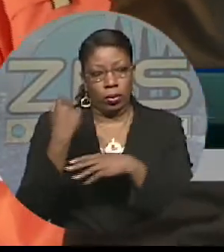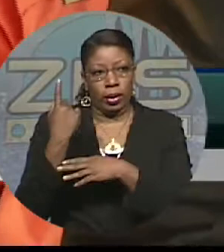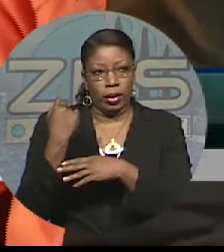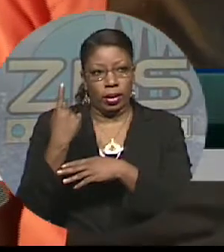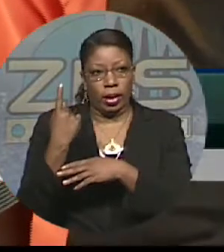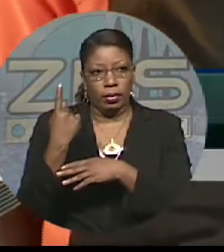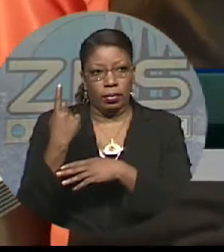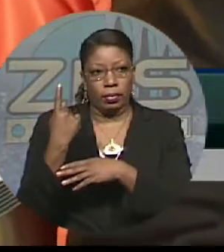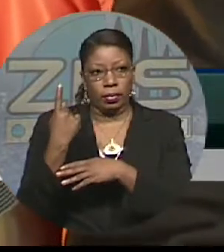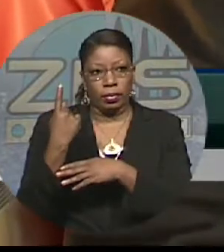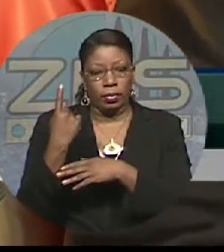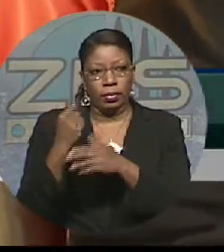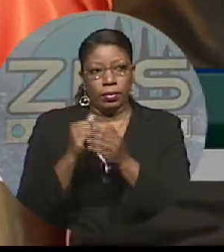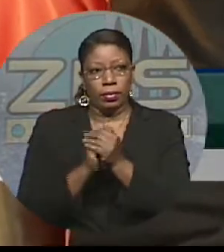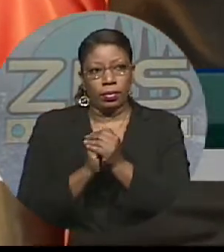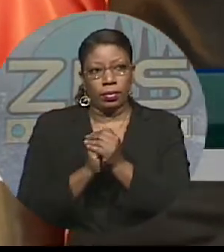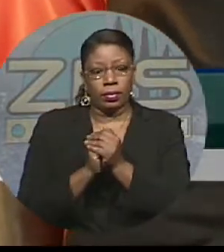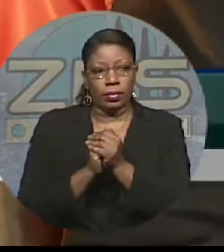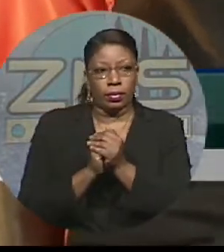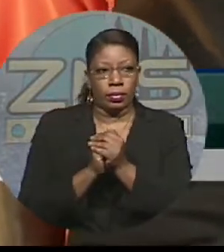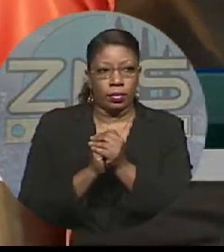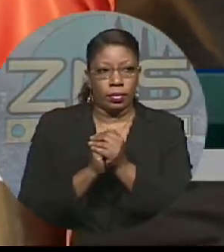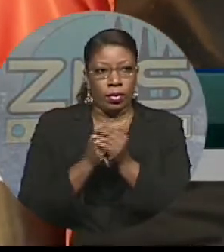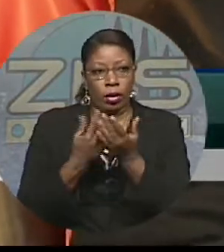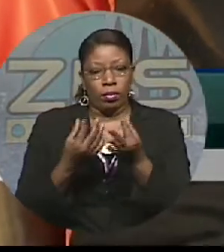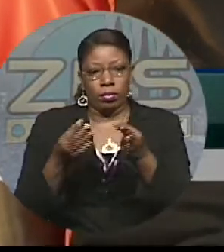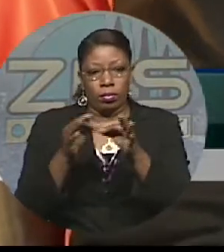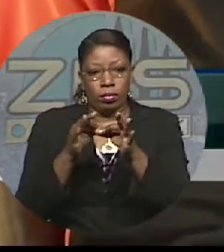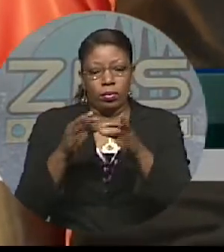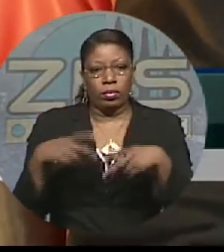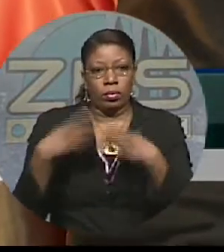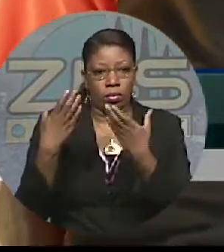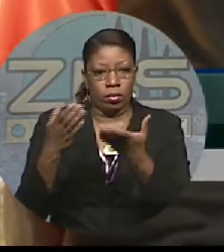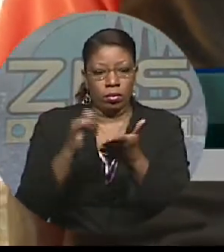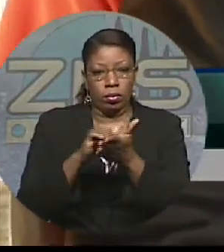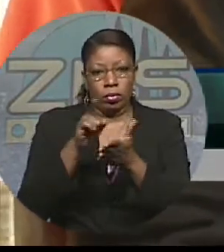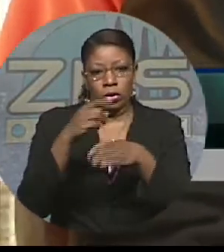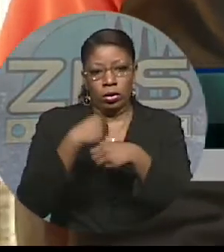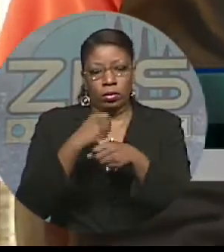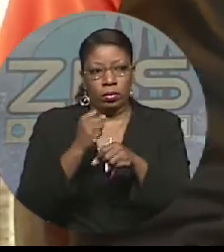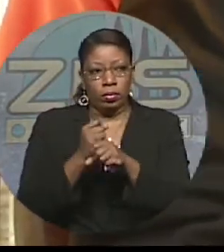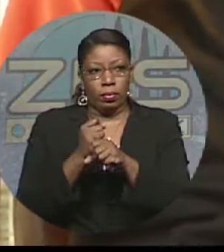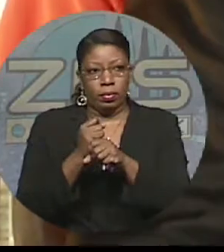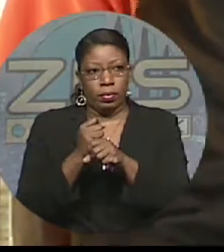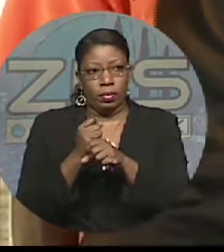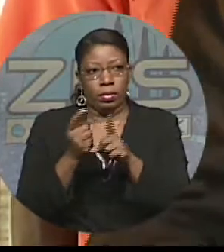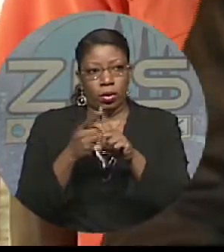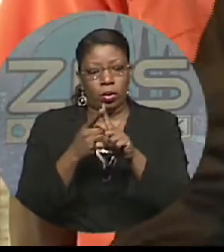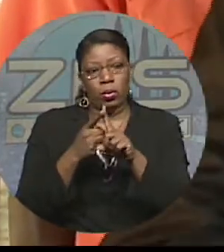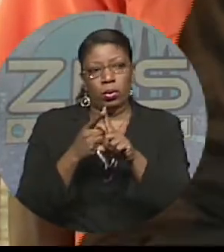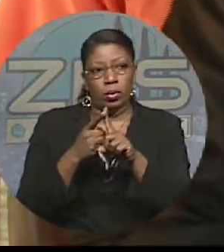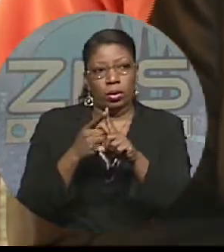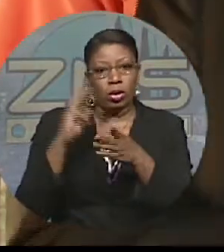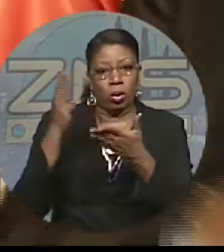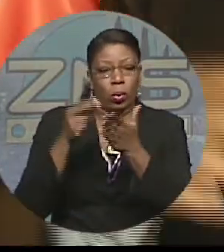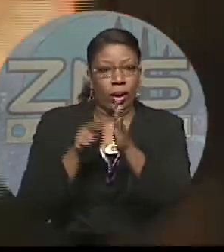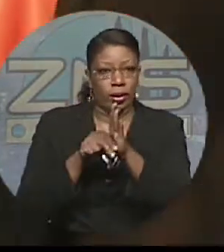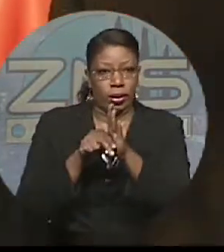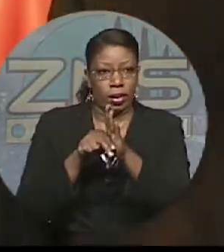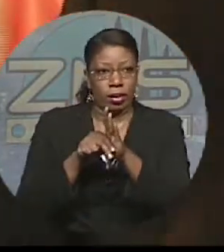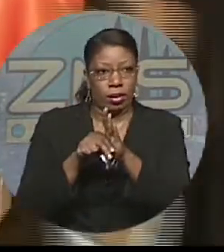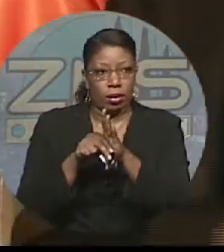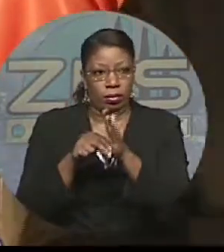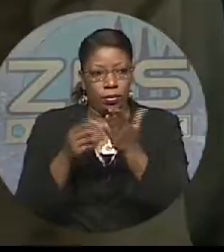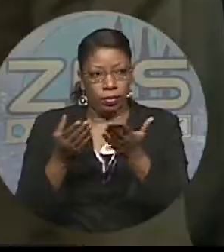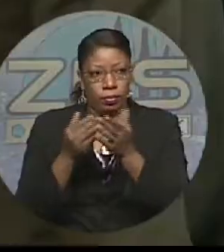understand the significant contributions that people like you make to the well-being of people like the